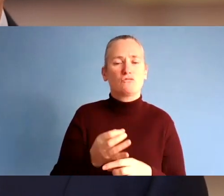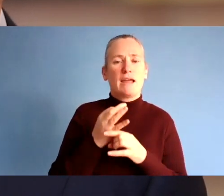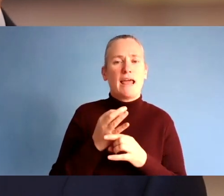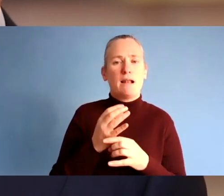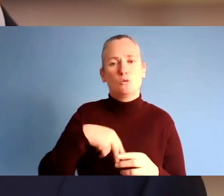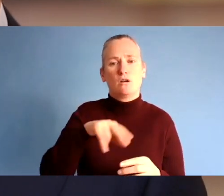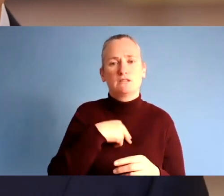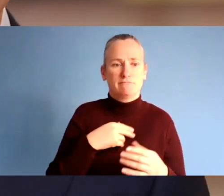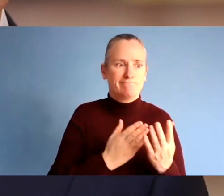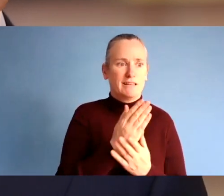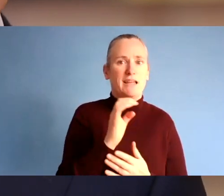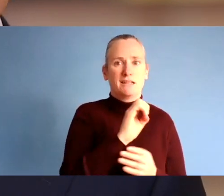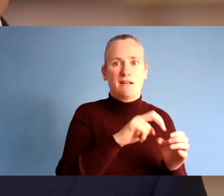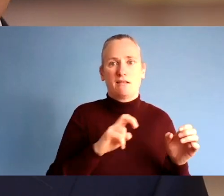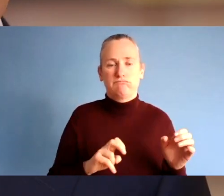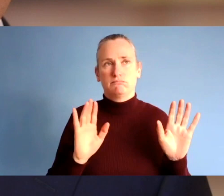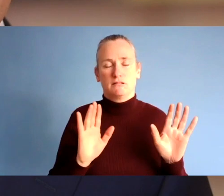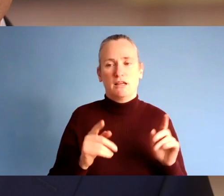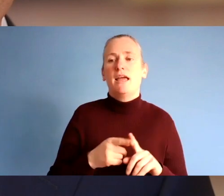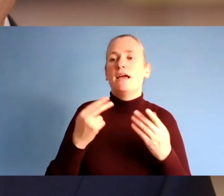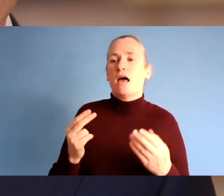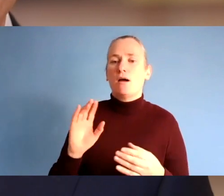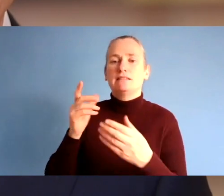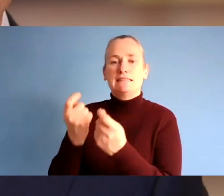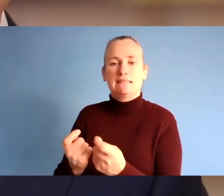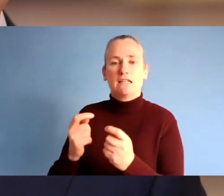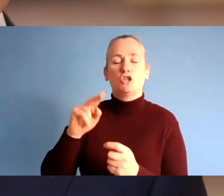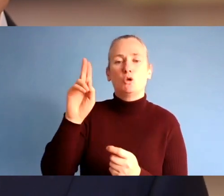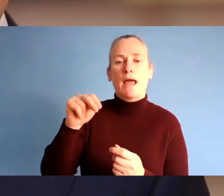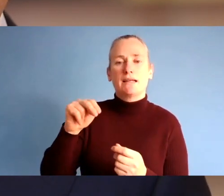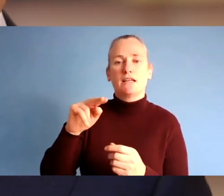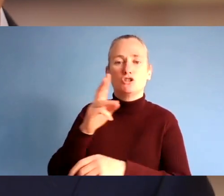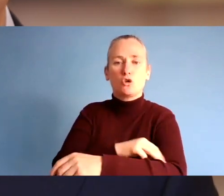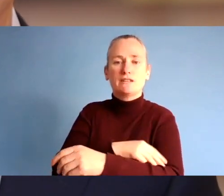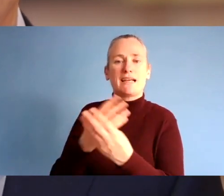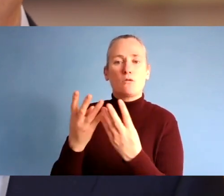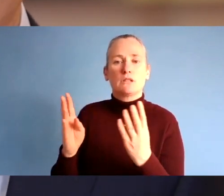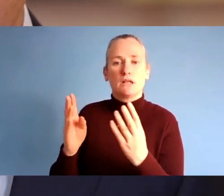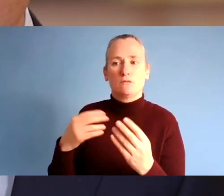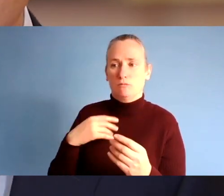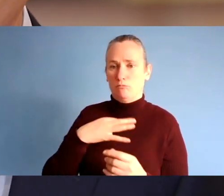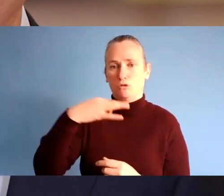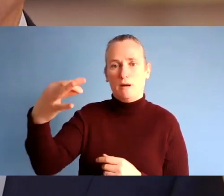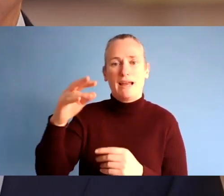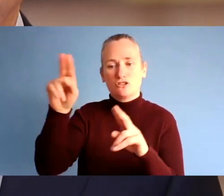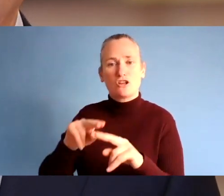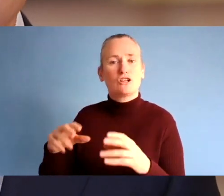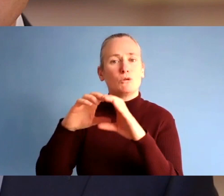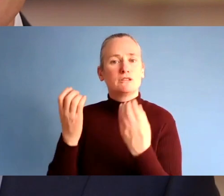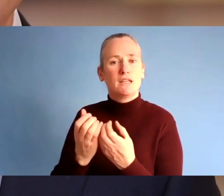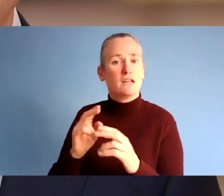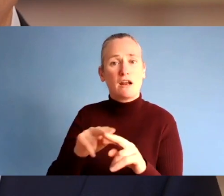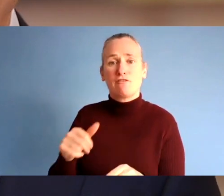saga. We now have a seat at the United Nations Security Council, having been elected there by the international community, and not for the first time either,